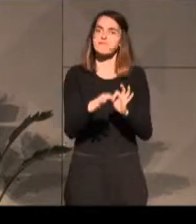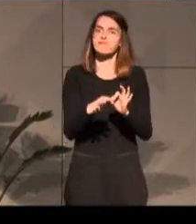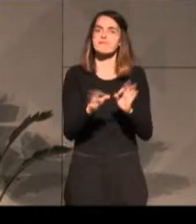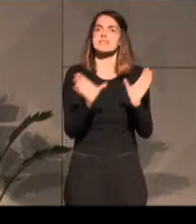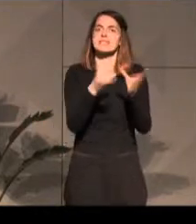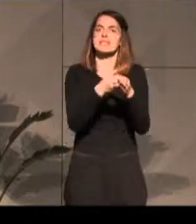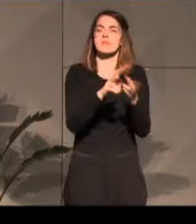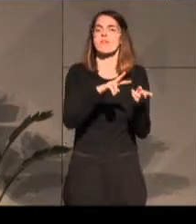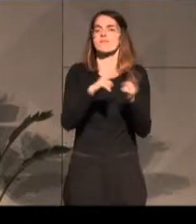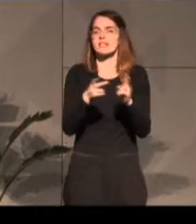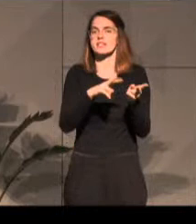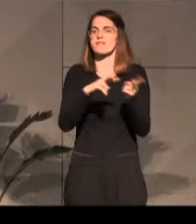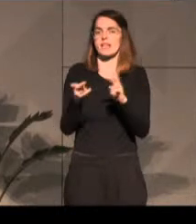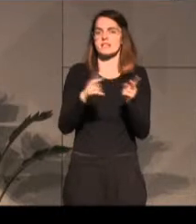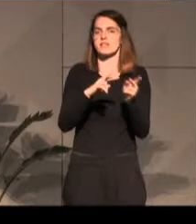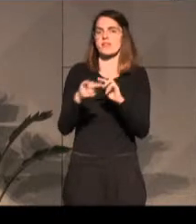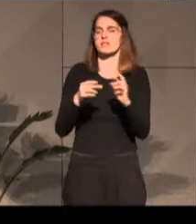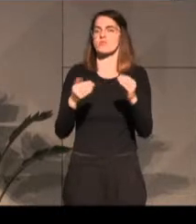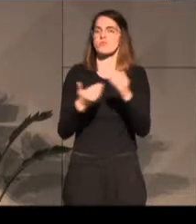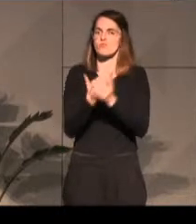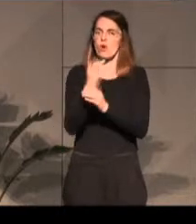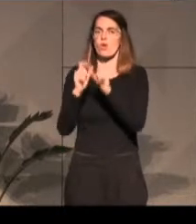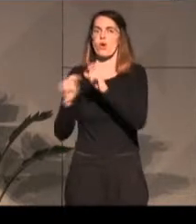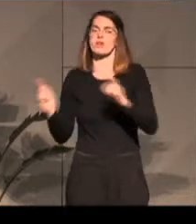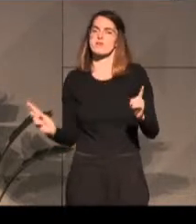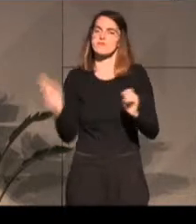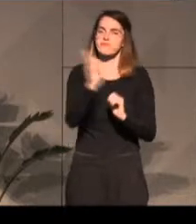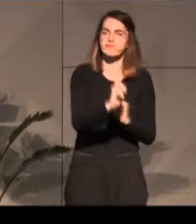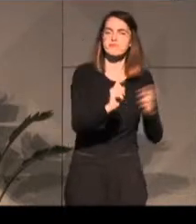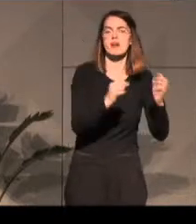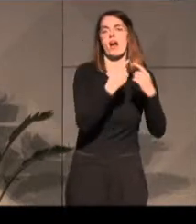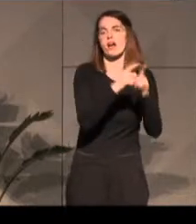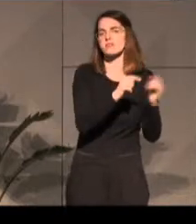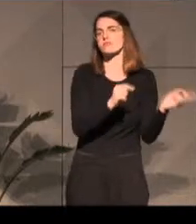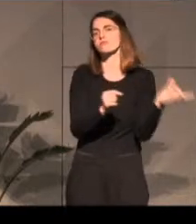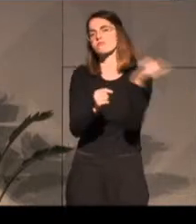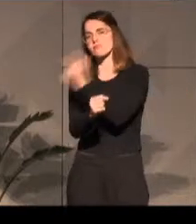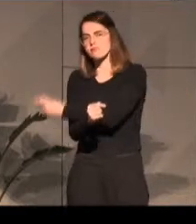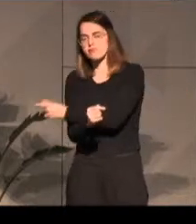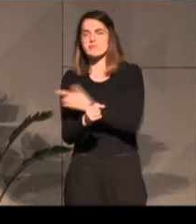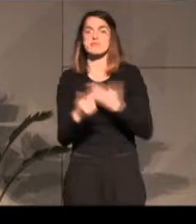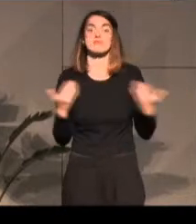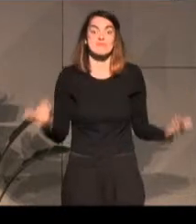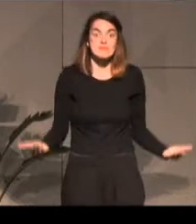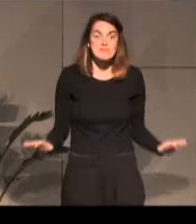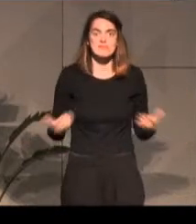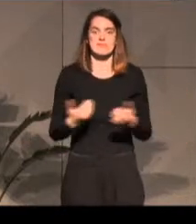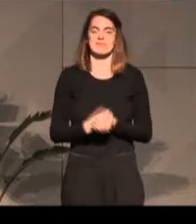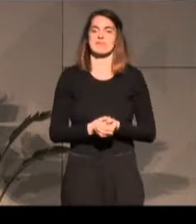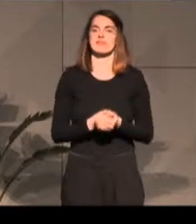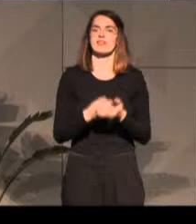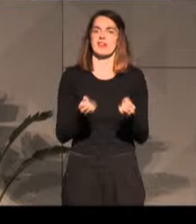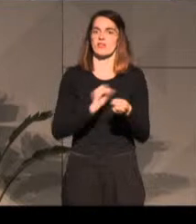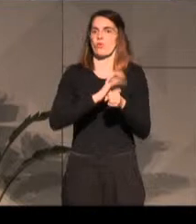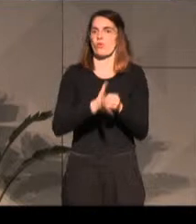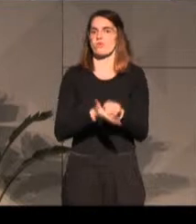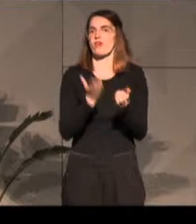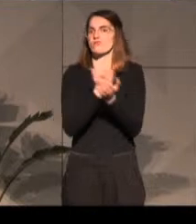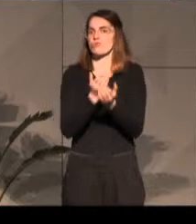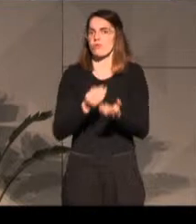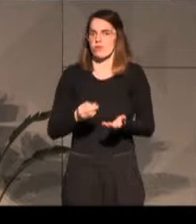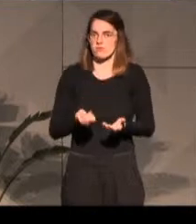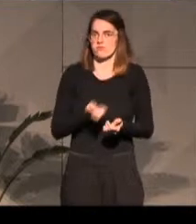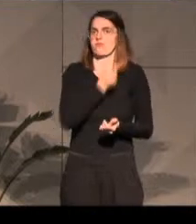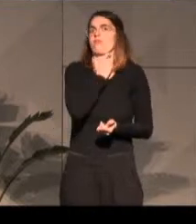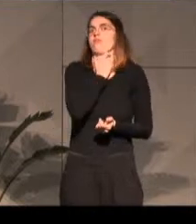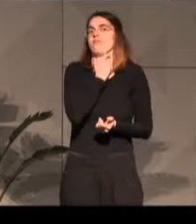team and we needed our supply icebreakers to supply us during the expedition. So this was the original plan